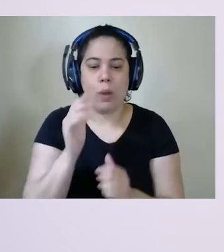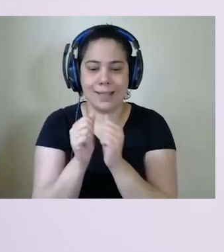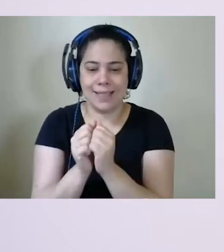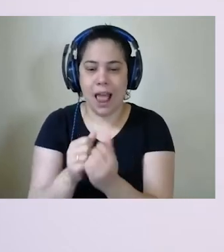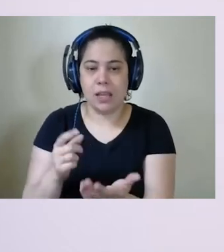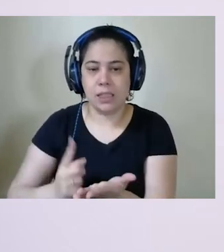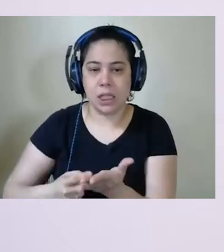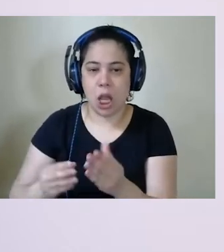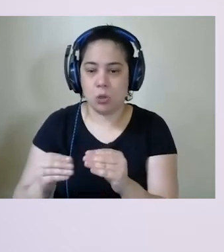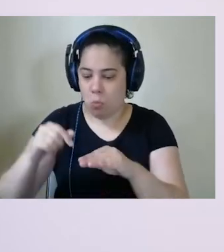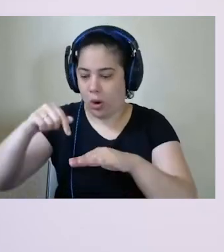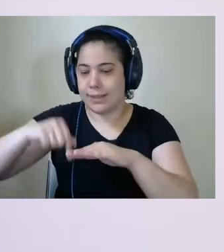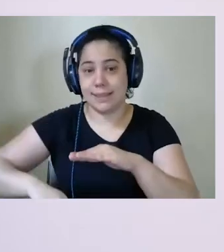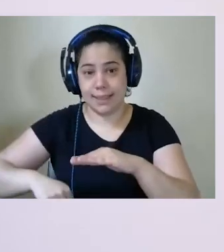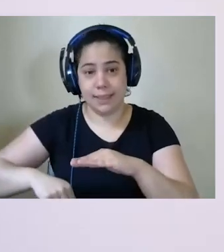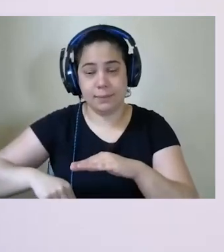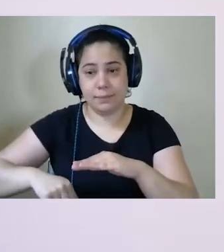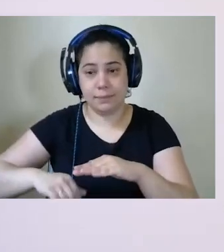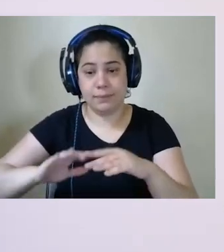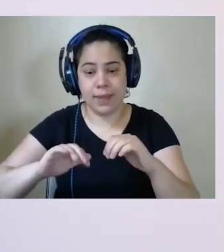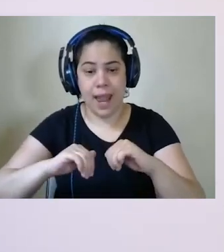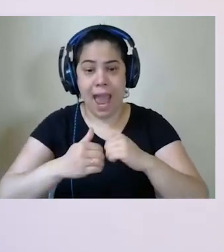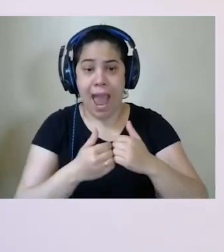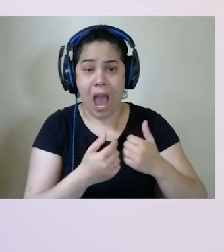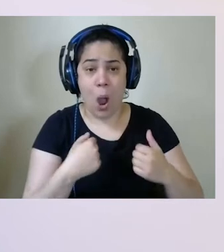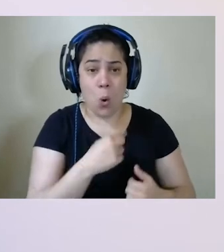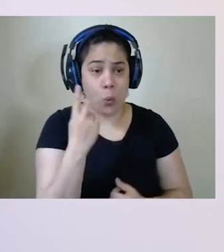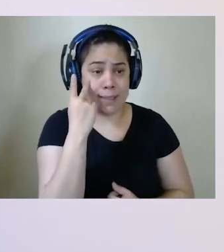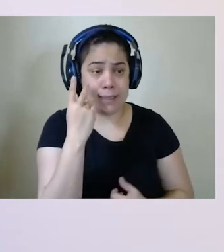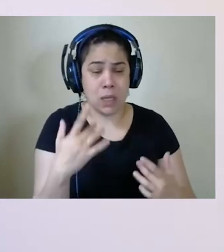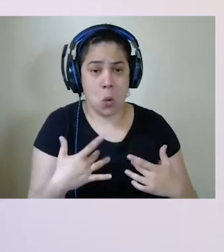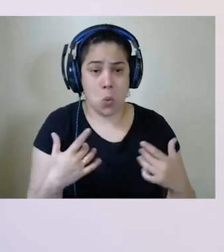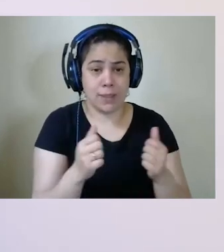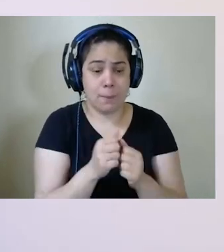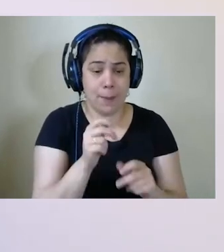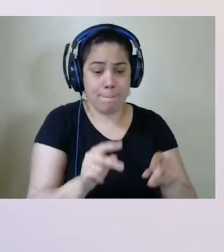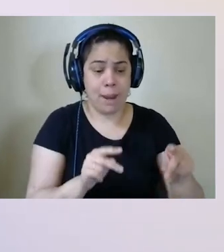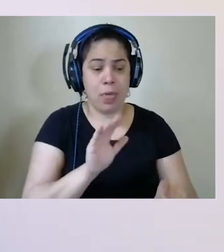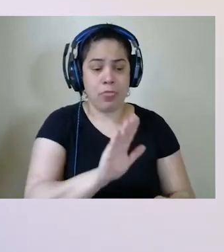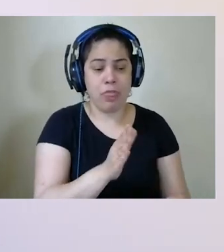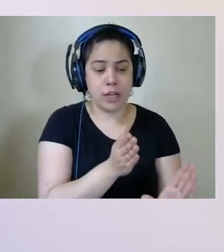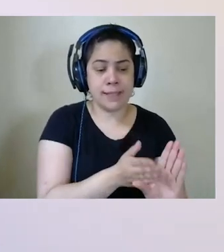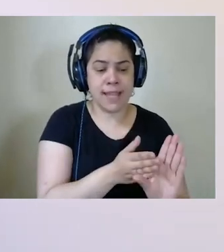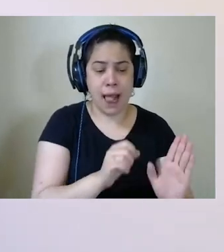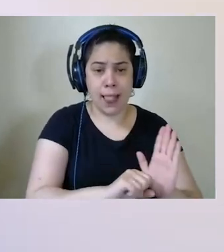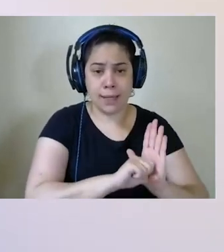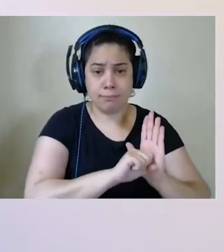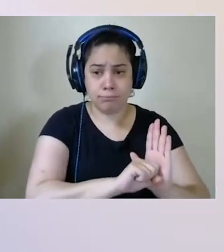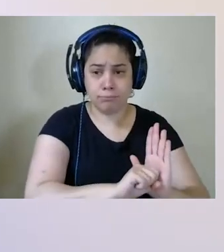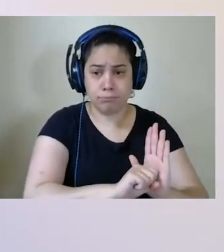detail and how this plays out in what we see as psychological symptoms on